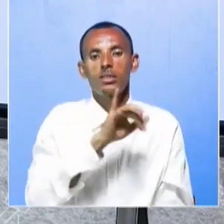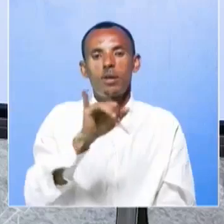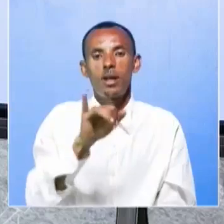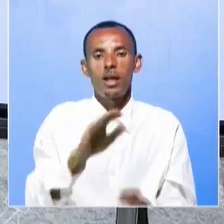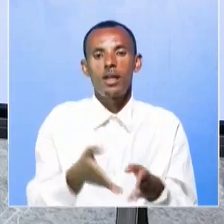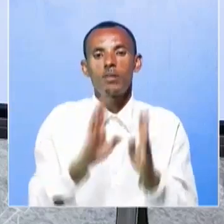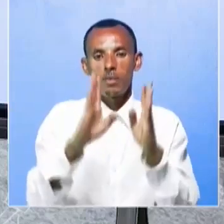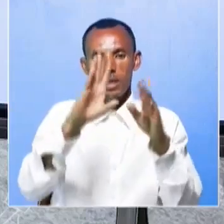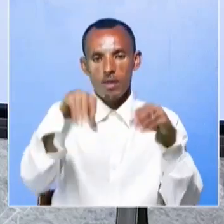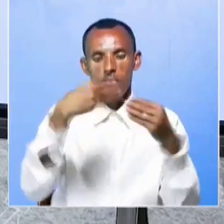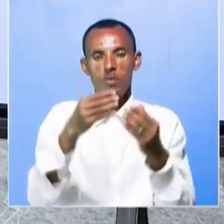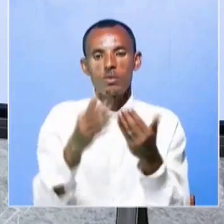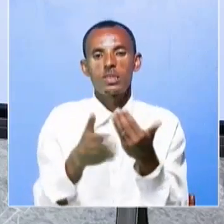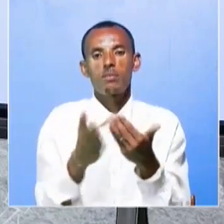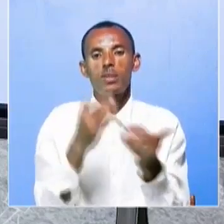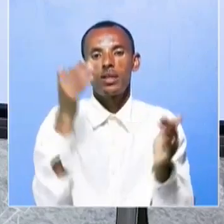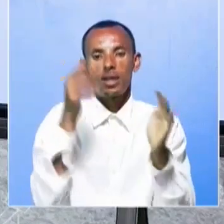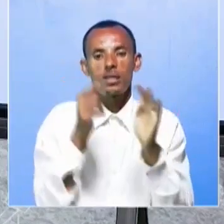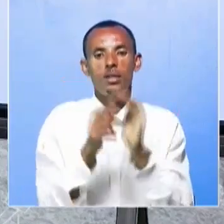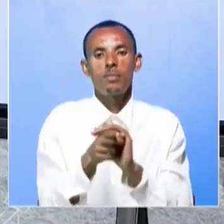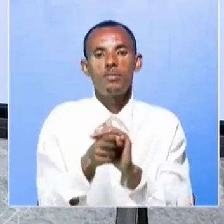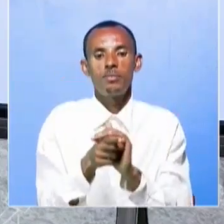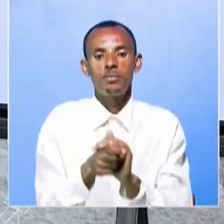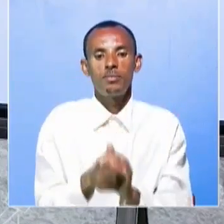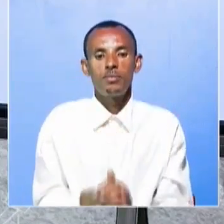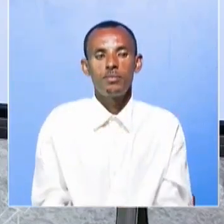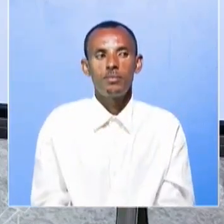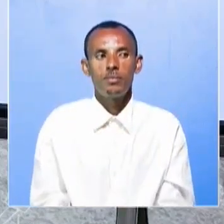you a very simple example of this kind.